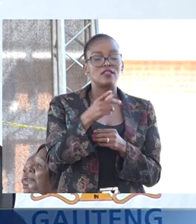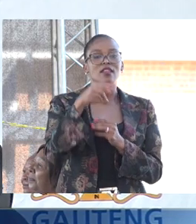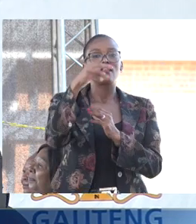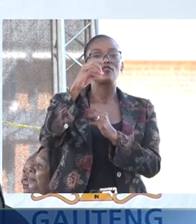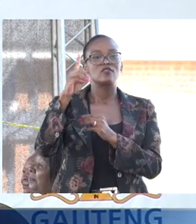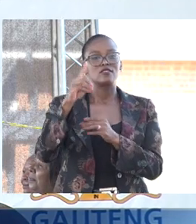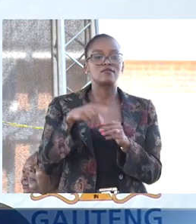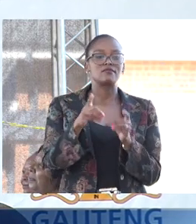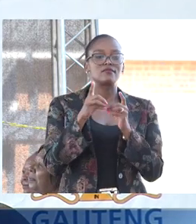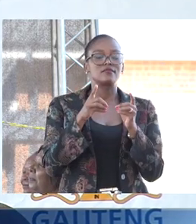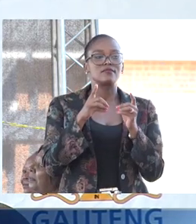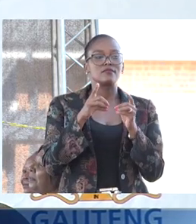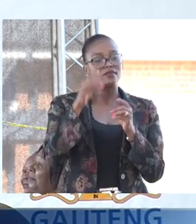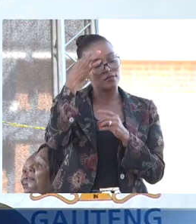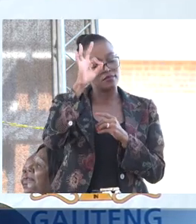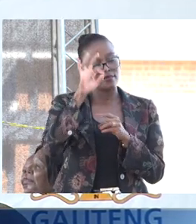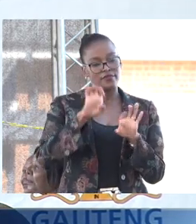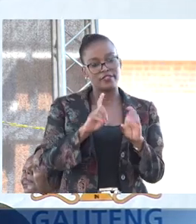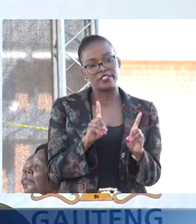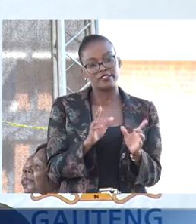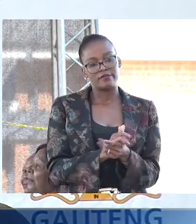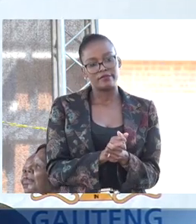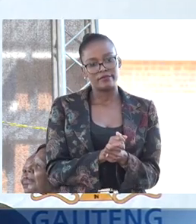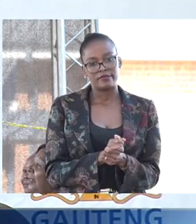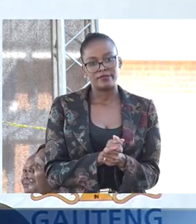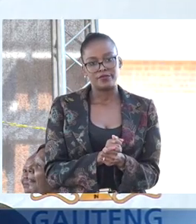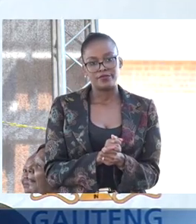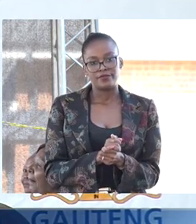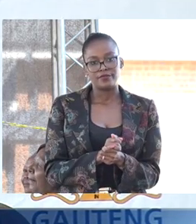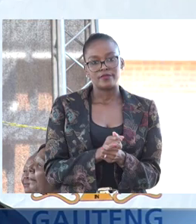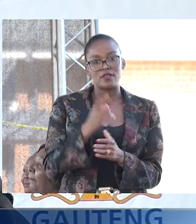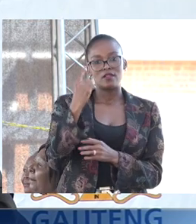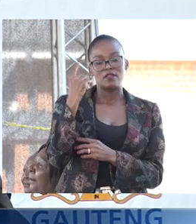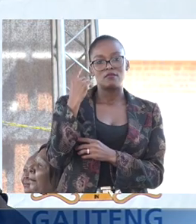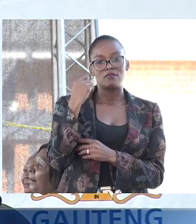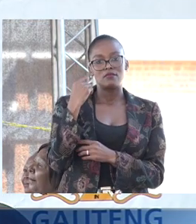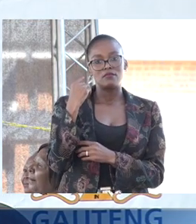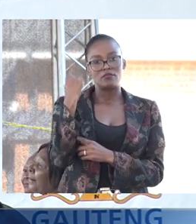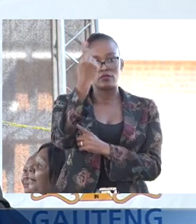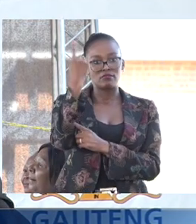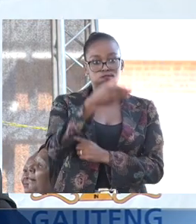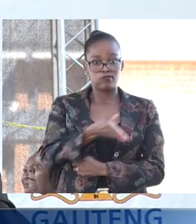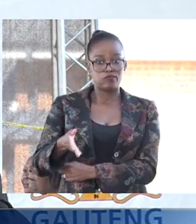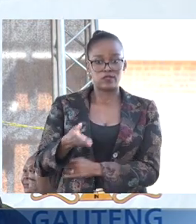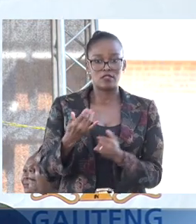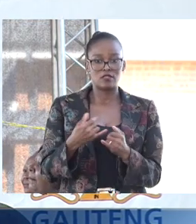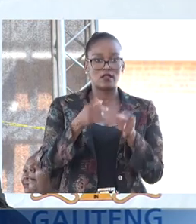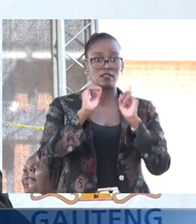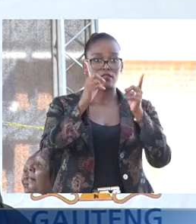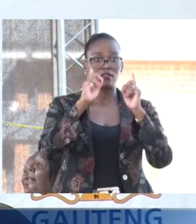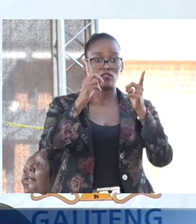the Department of Education. Principals present here.